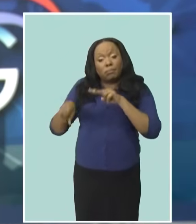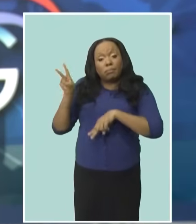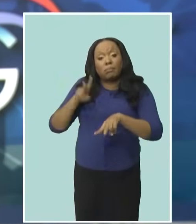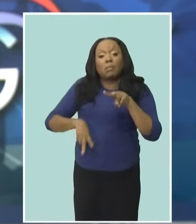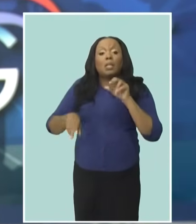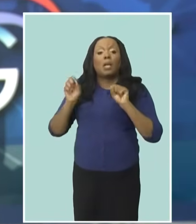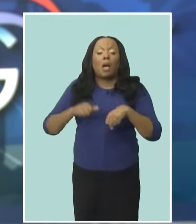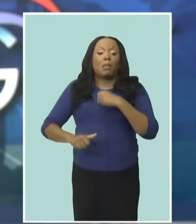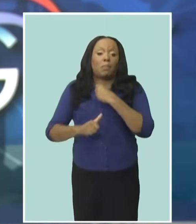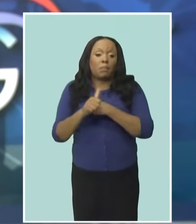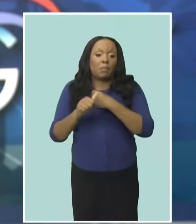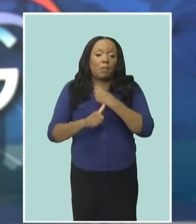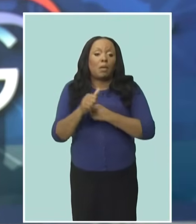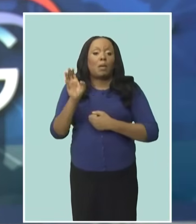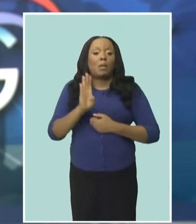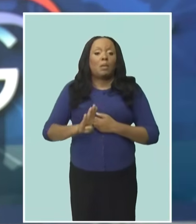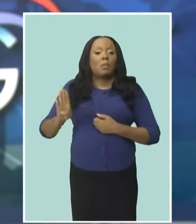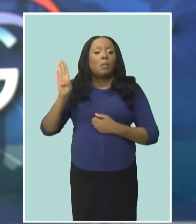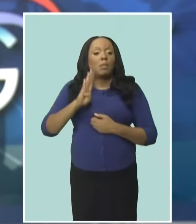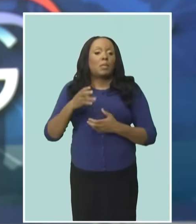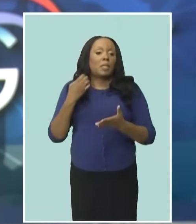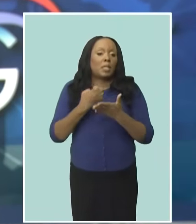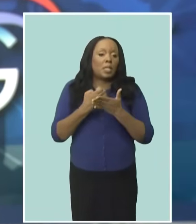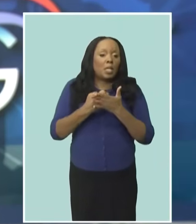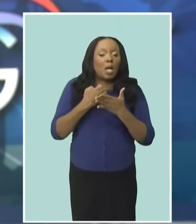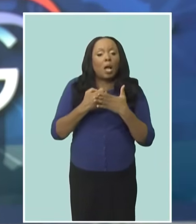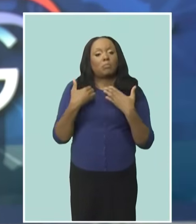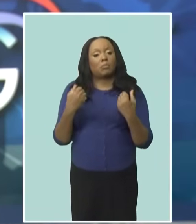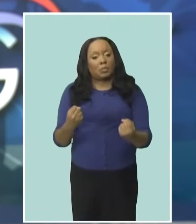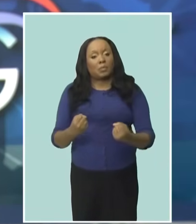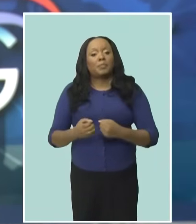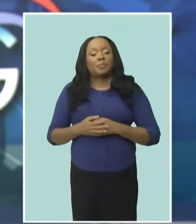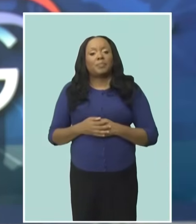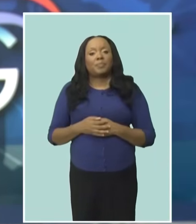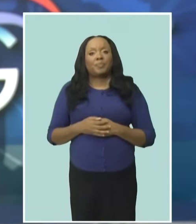policy could threaten Barbados' social and economic stability.